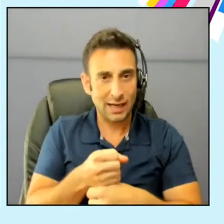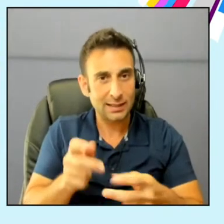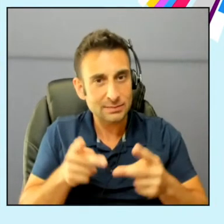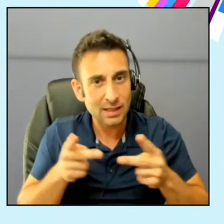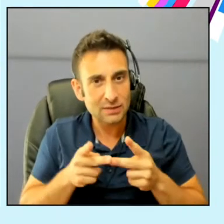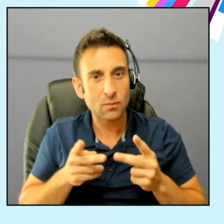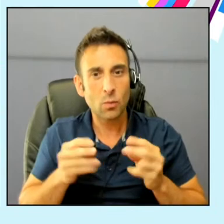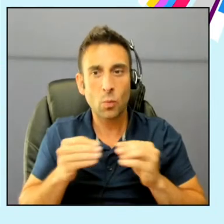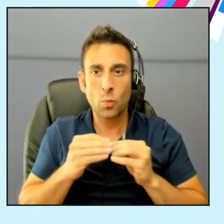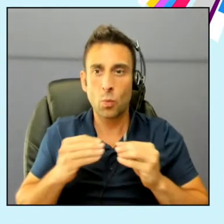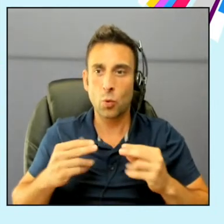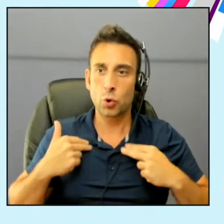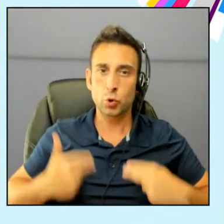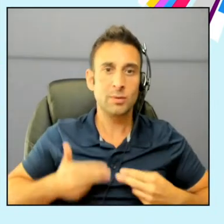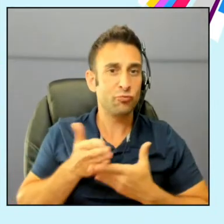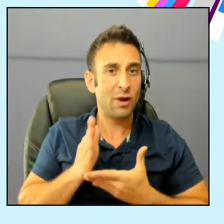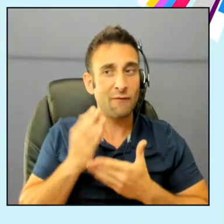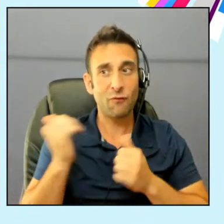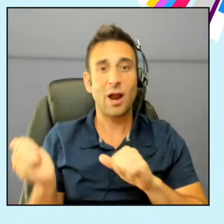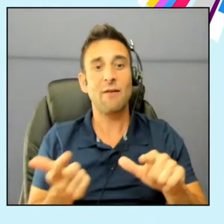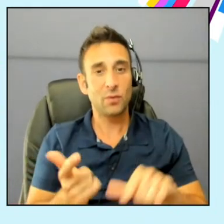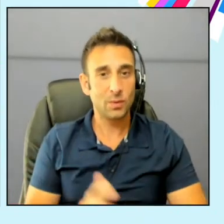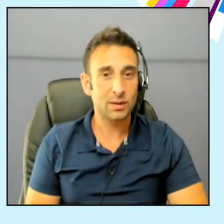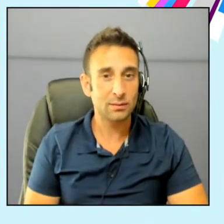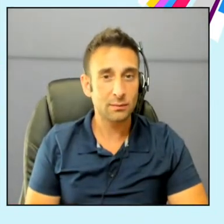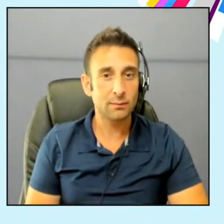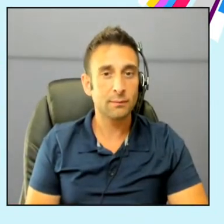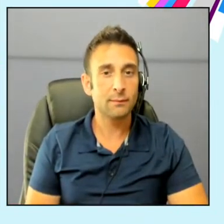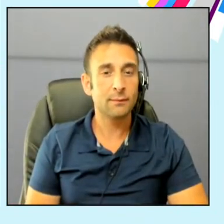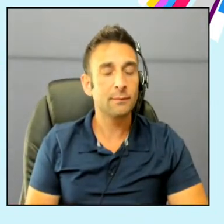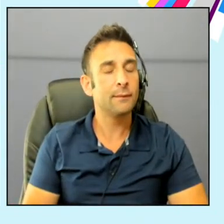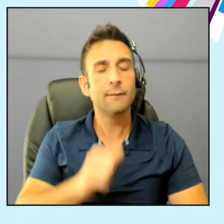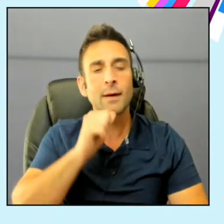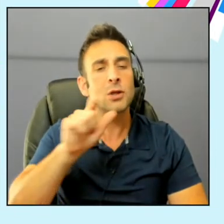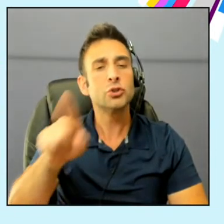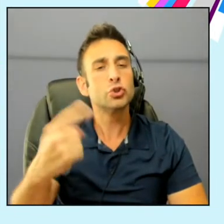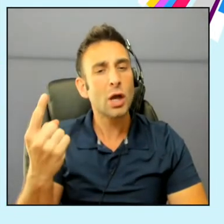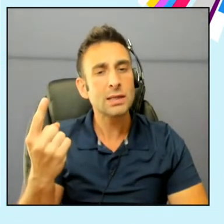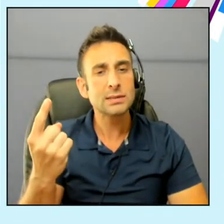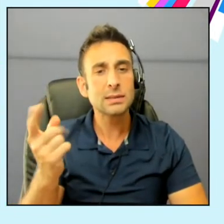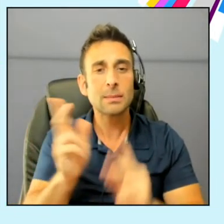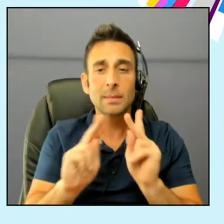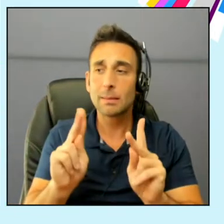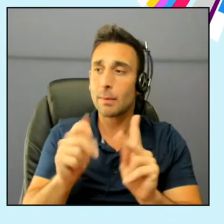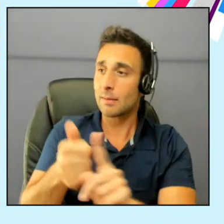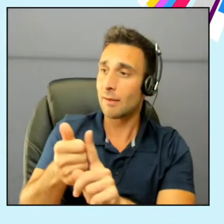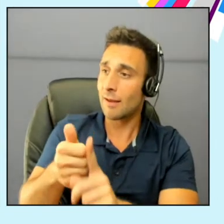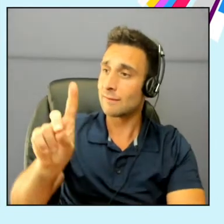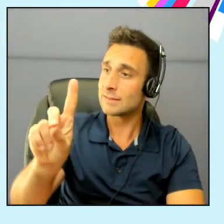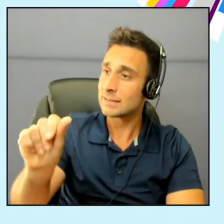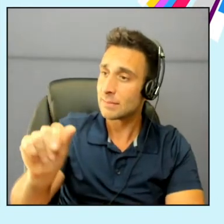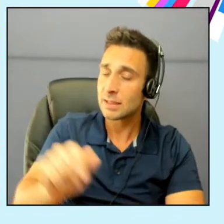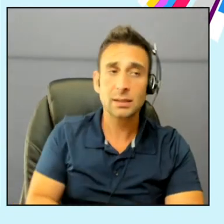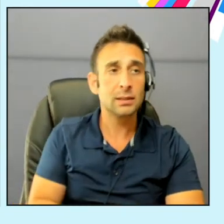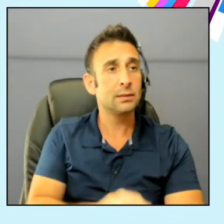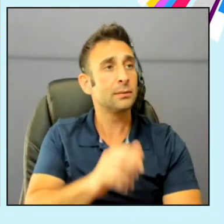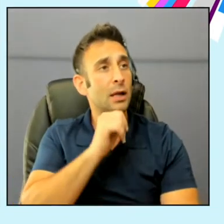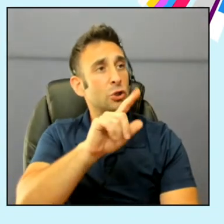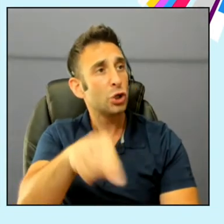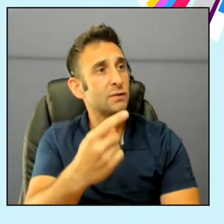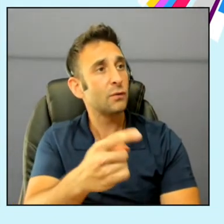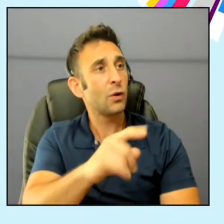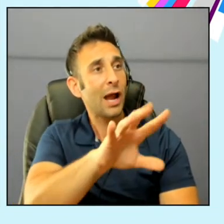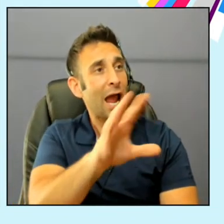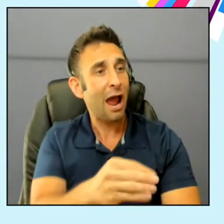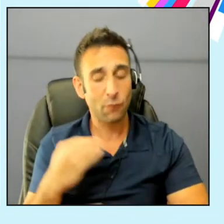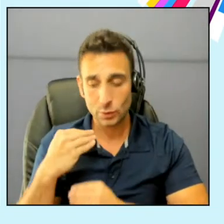for everyone, not just for people with disabilities, not just for Afro descendants, not just for indigenous,